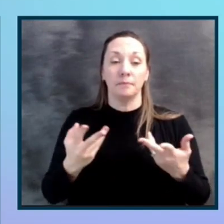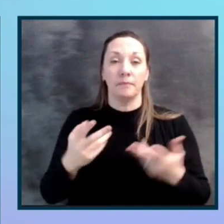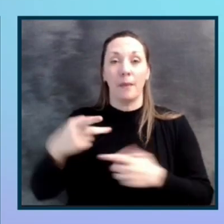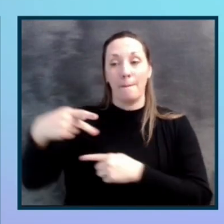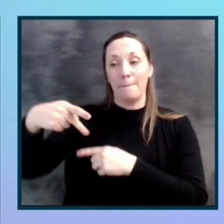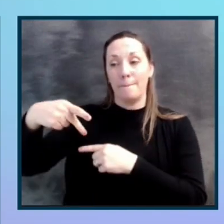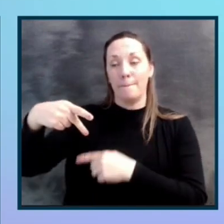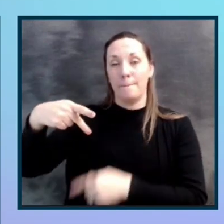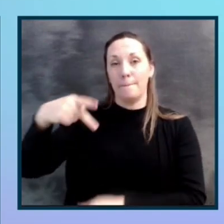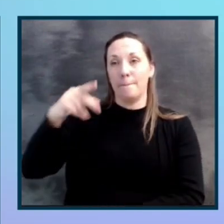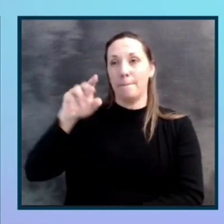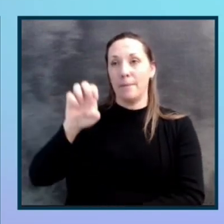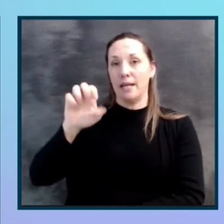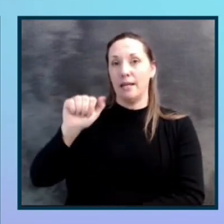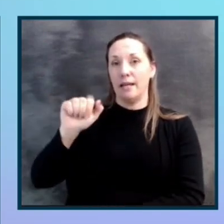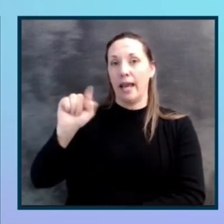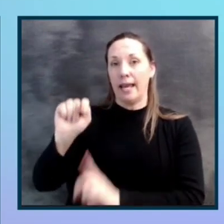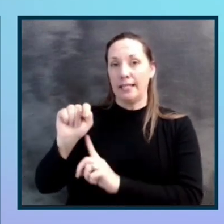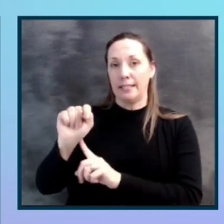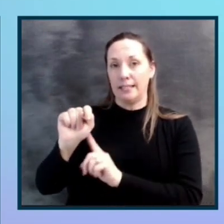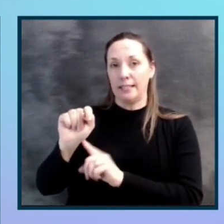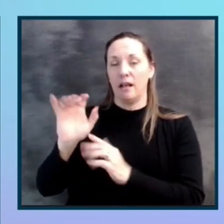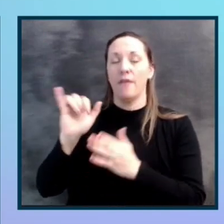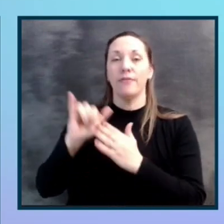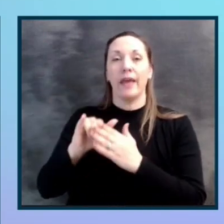PEAT, PEAT. It's like